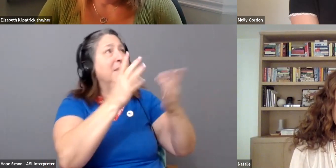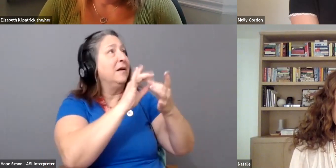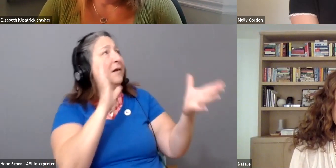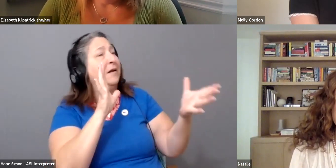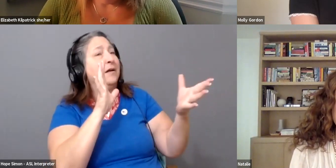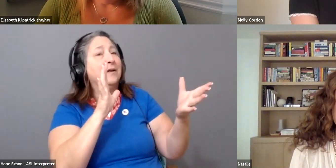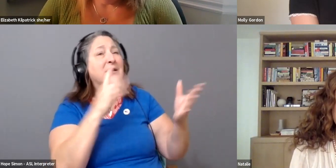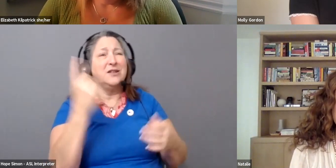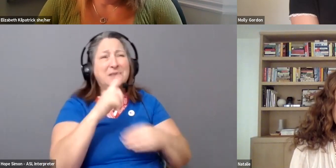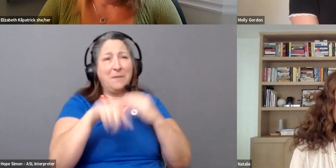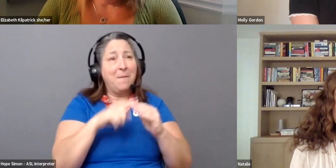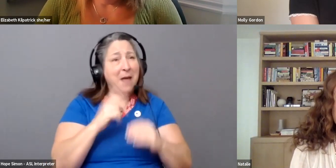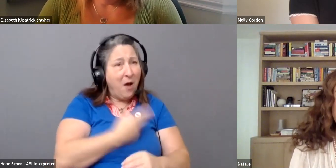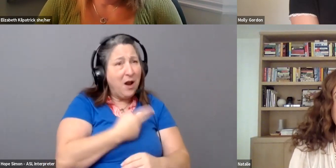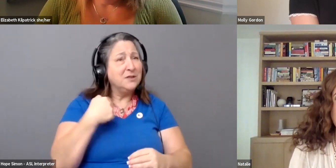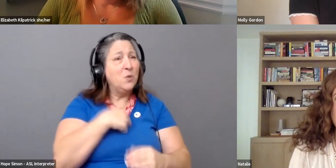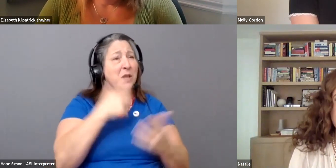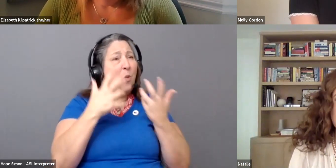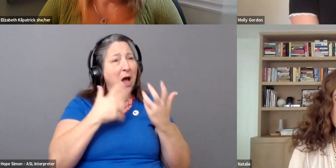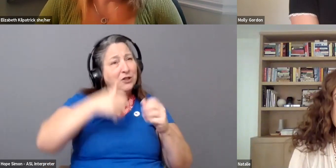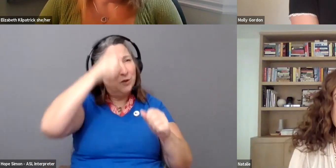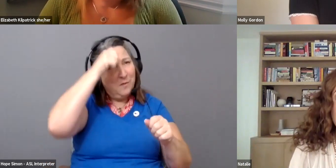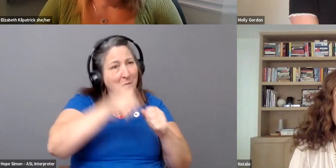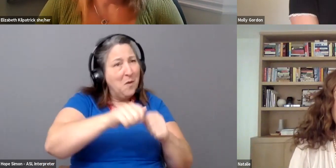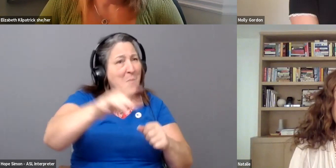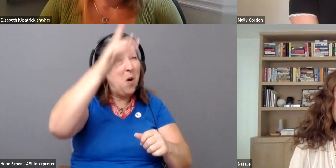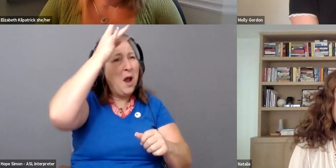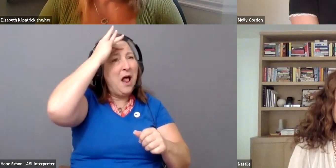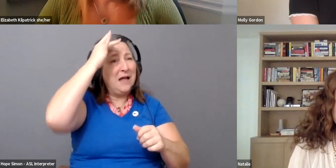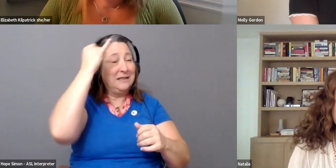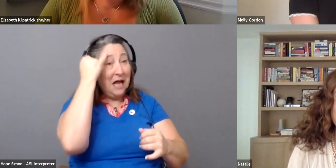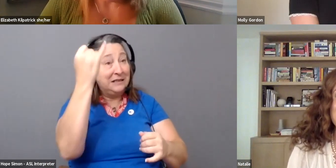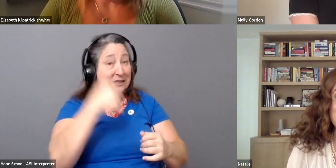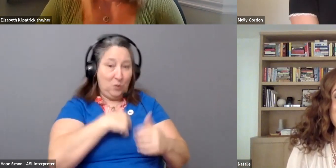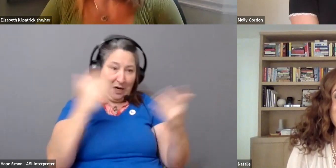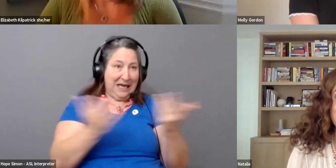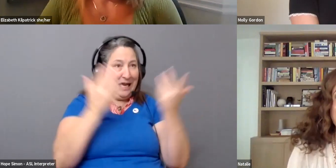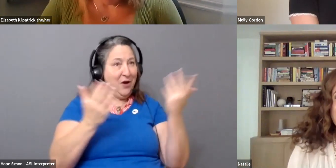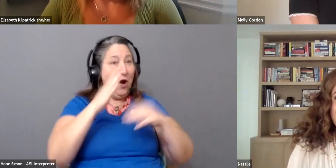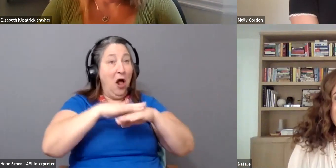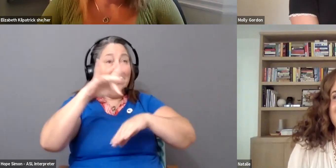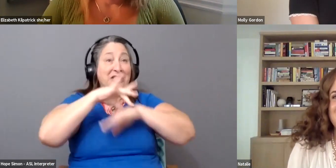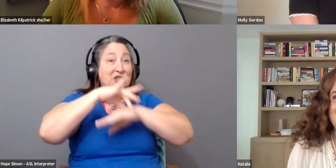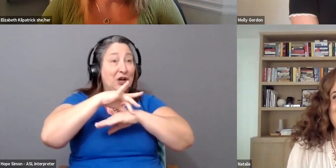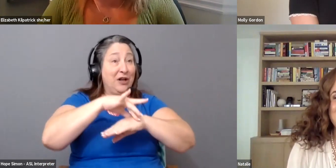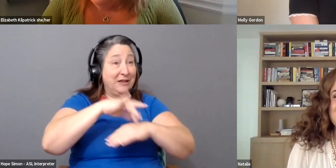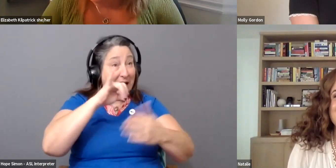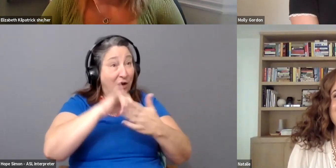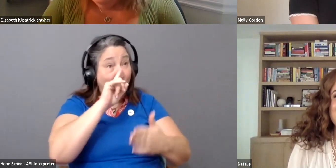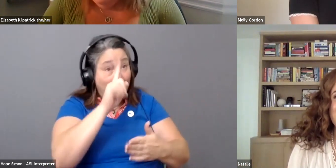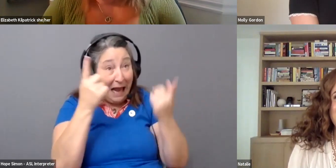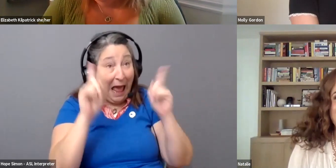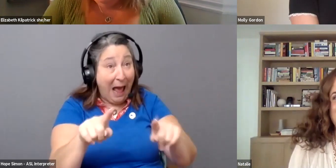want to sort of memorialize the idea that we've been here. on this That earth. it happened That almost. things happened,